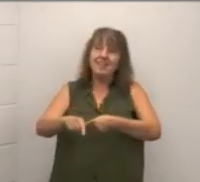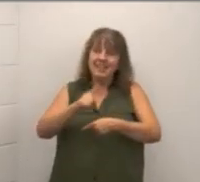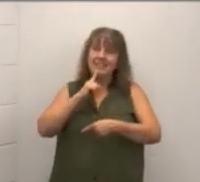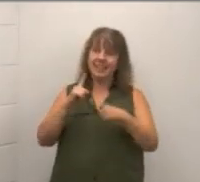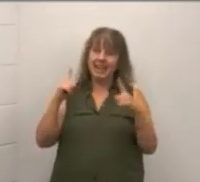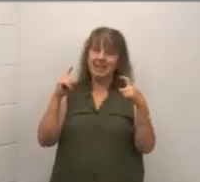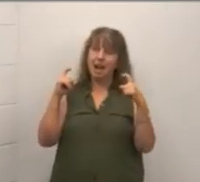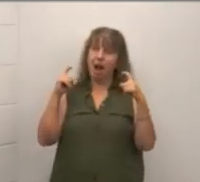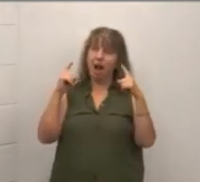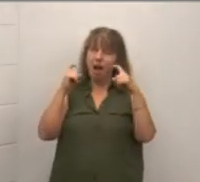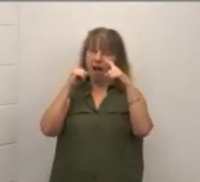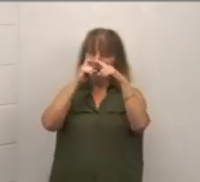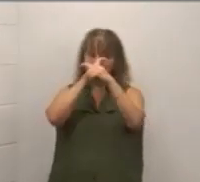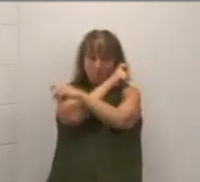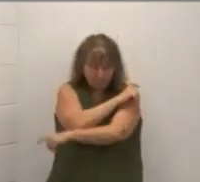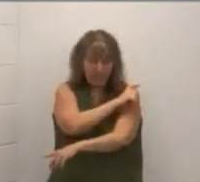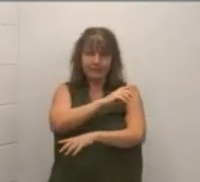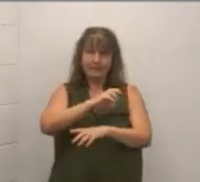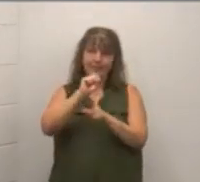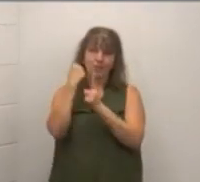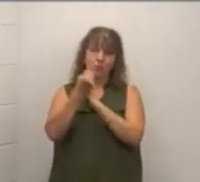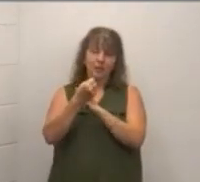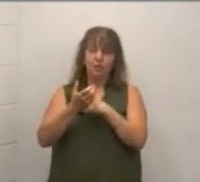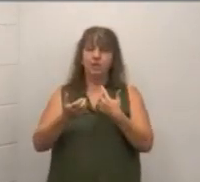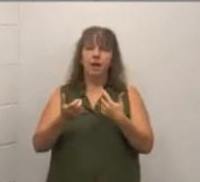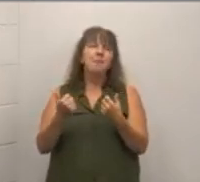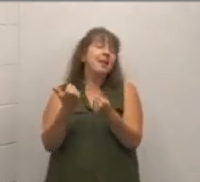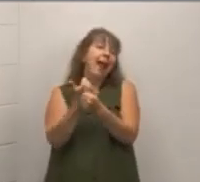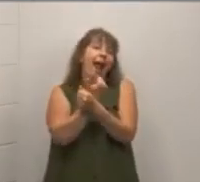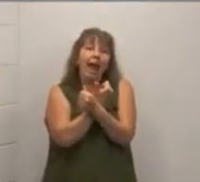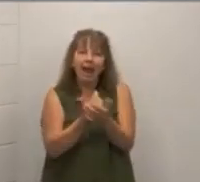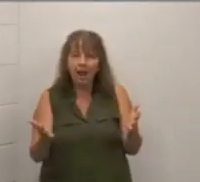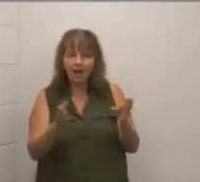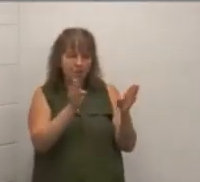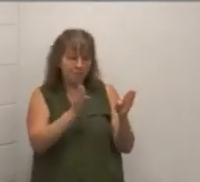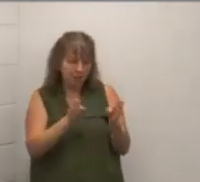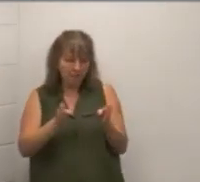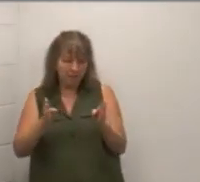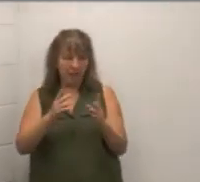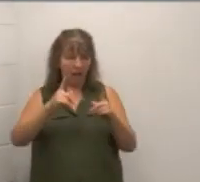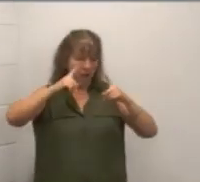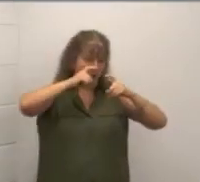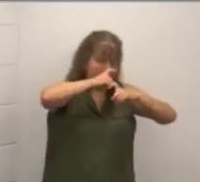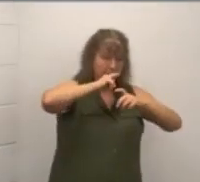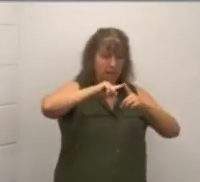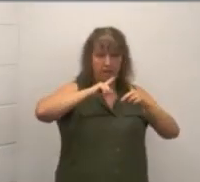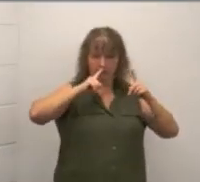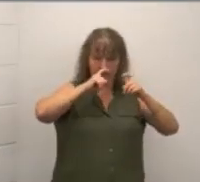There's so many nuances to everything that we're doing to open schools.